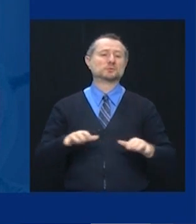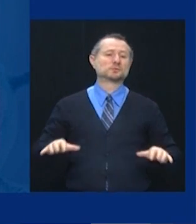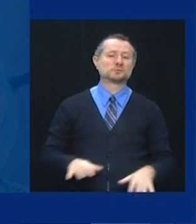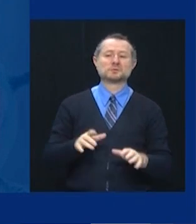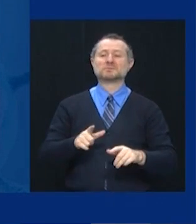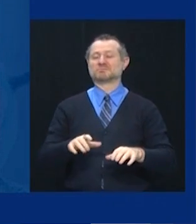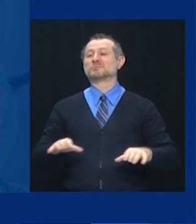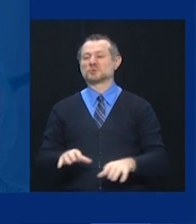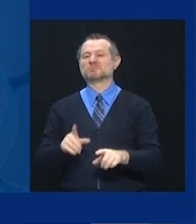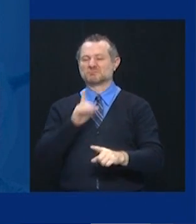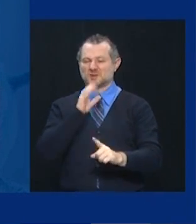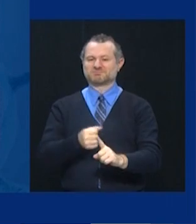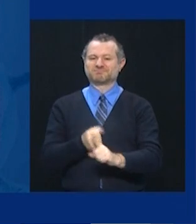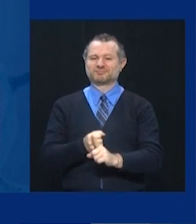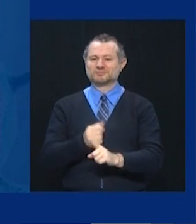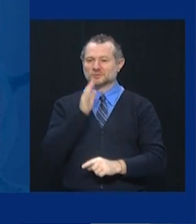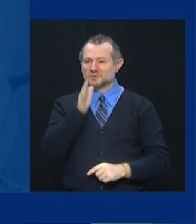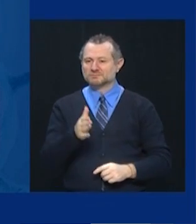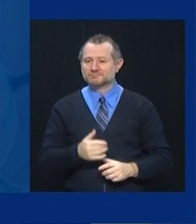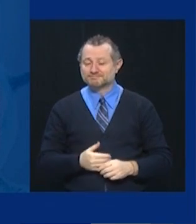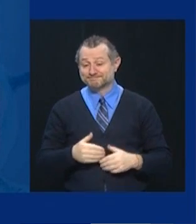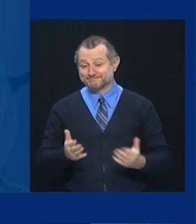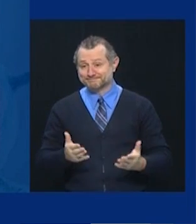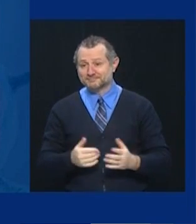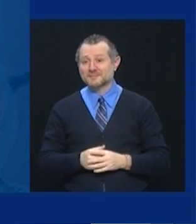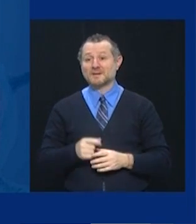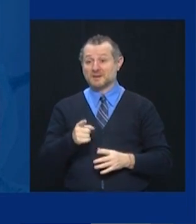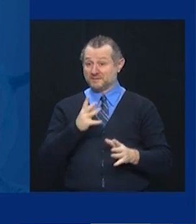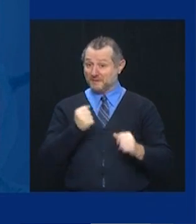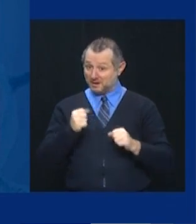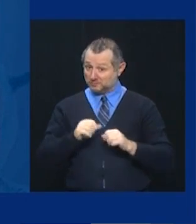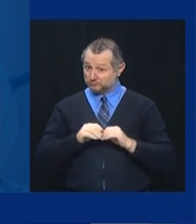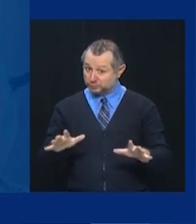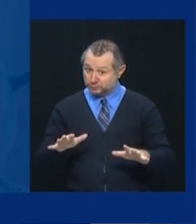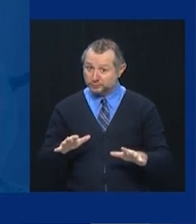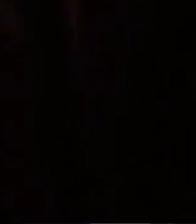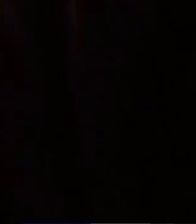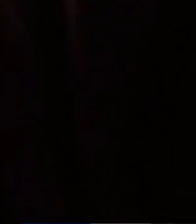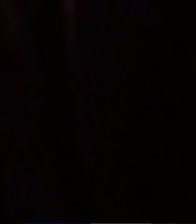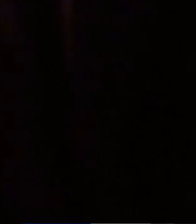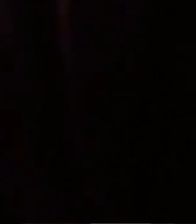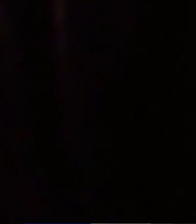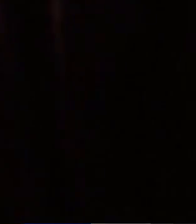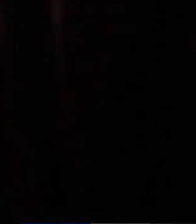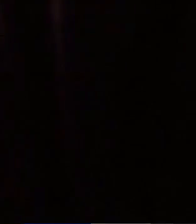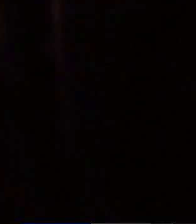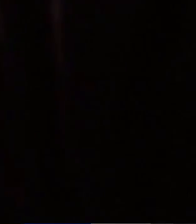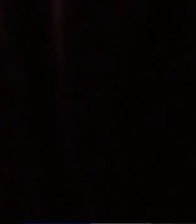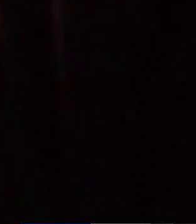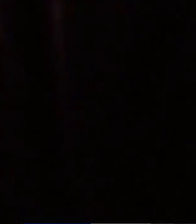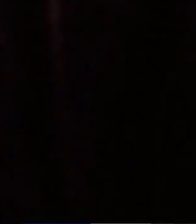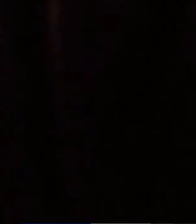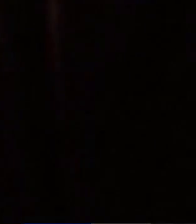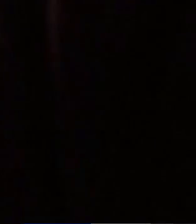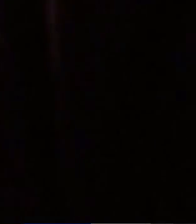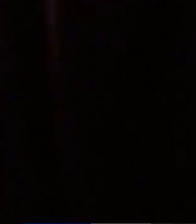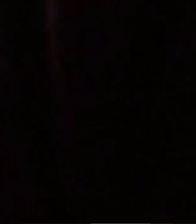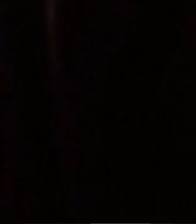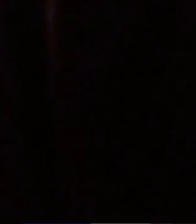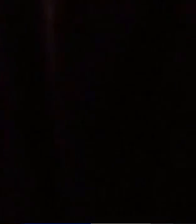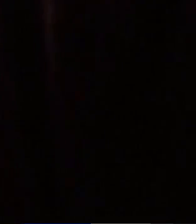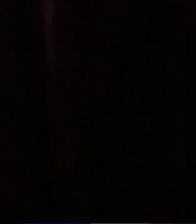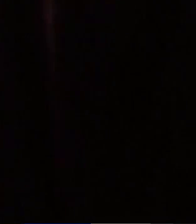Depending on the behavior of your community is how fast the infection spreads, how many people get sick. The governor is also urging